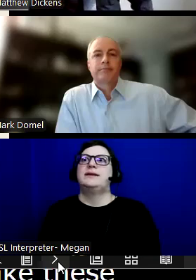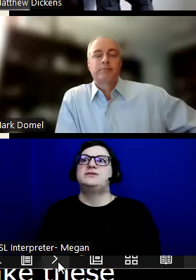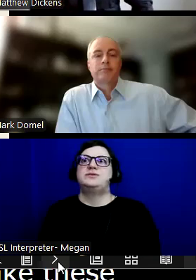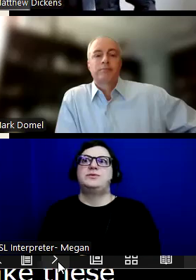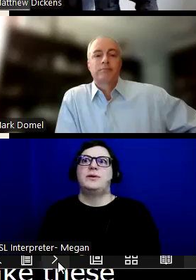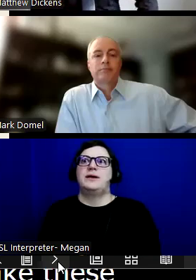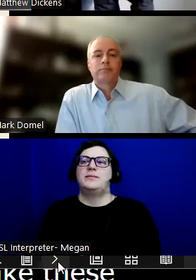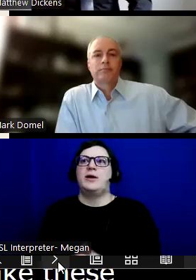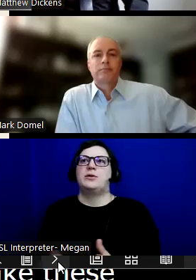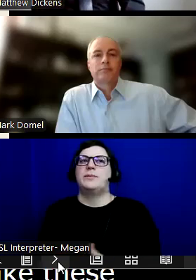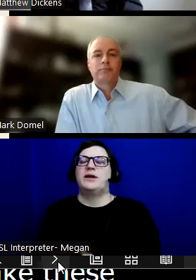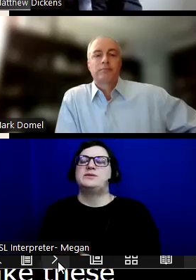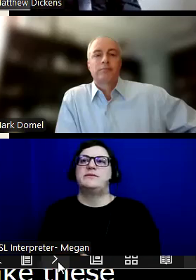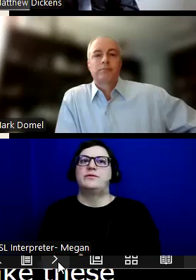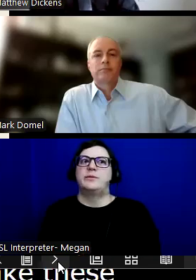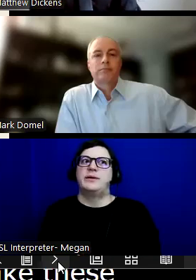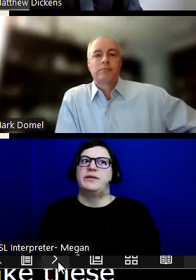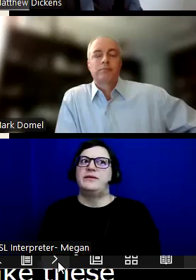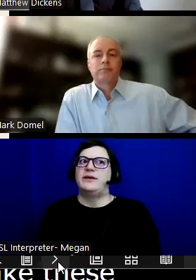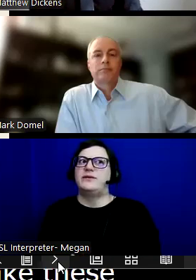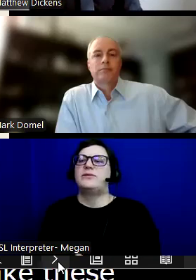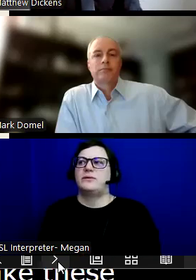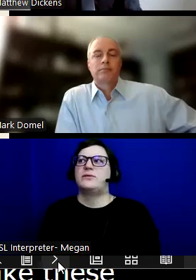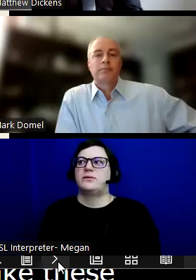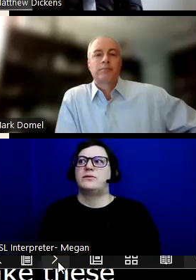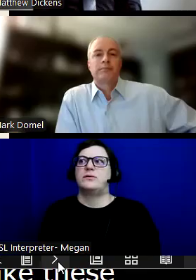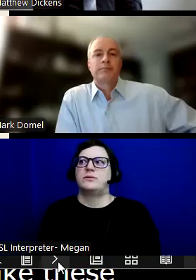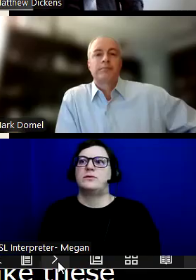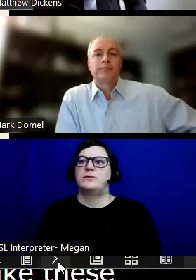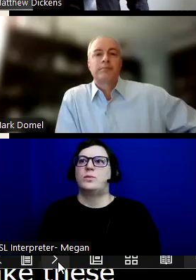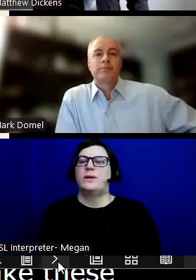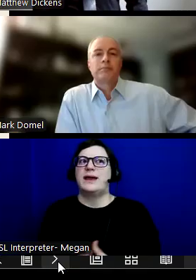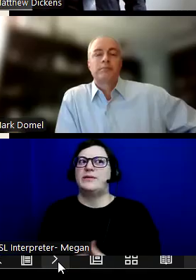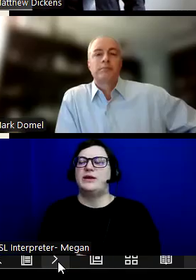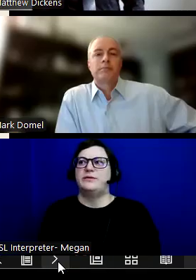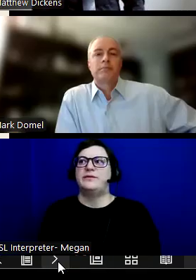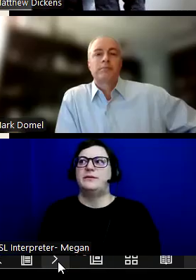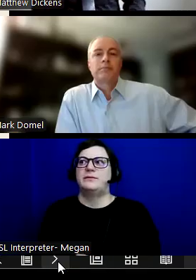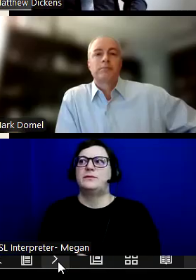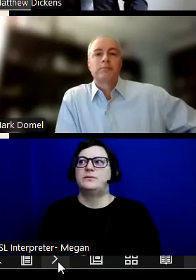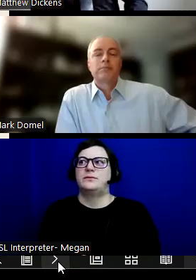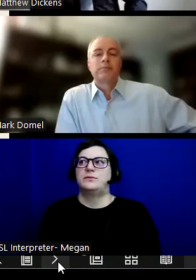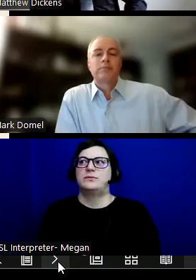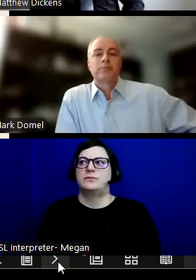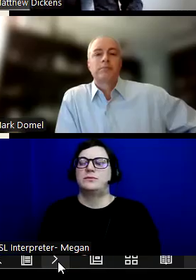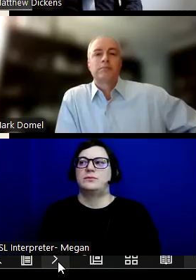So related to how parents are informed about these things. Like, how are they notified?